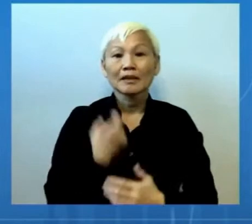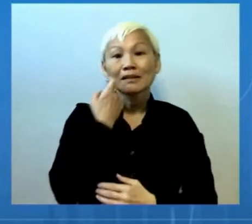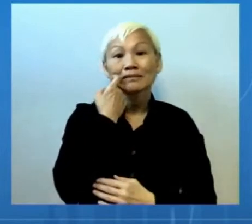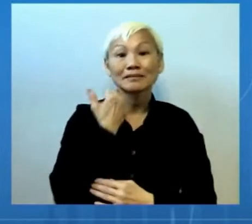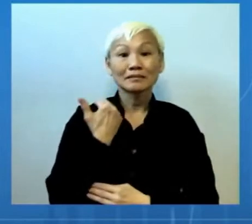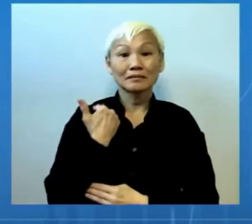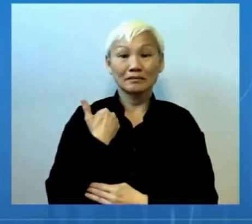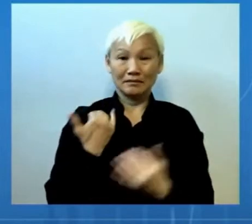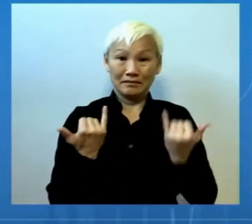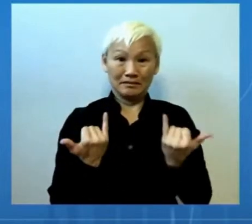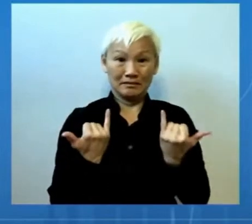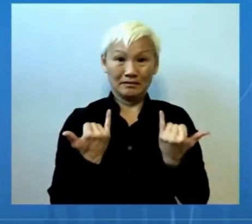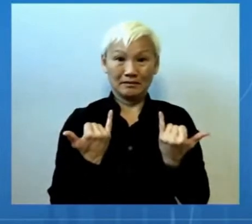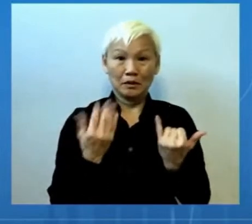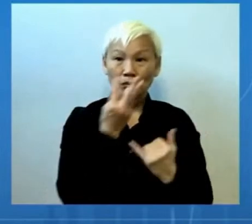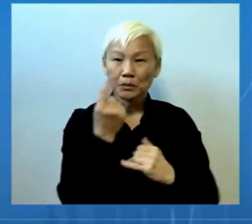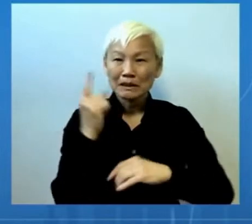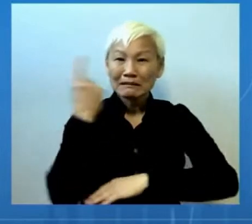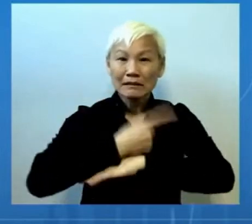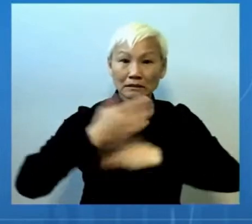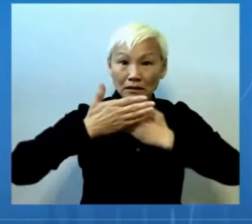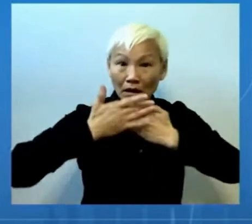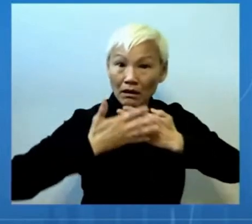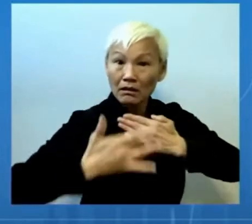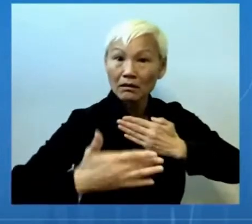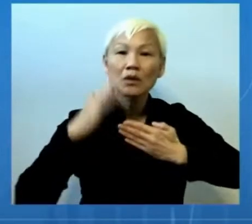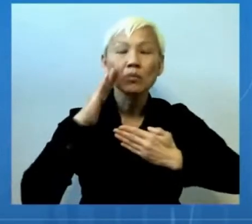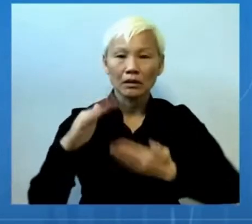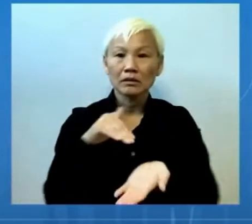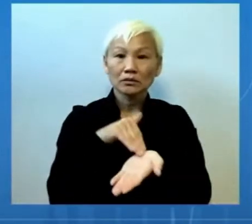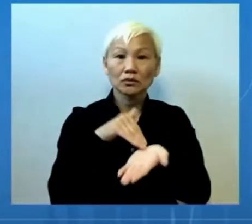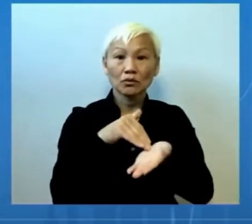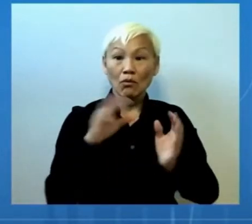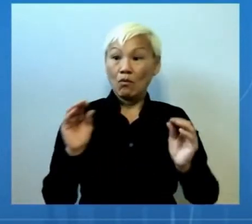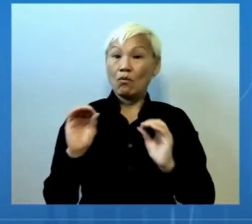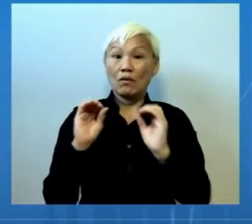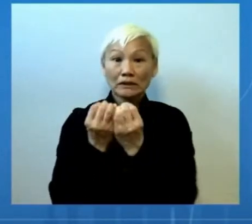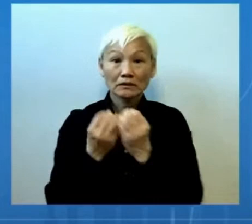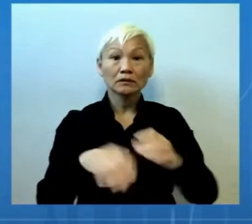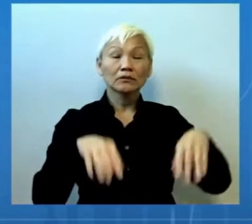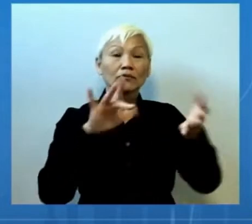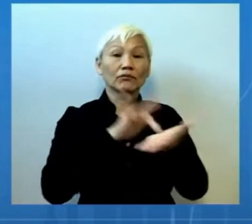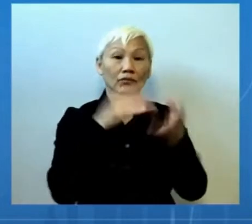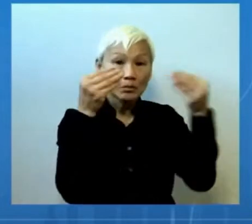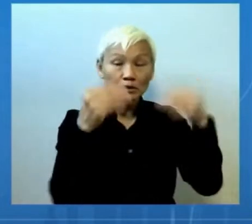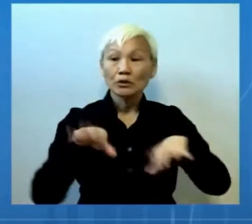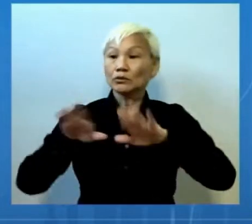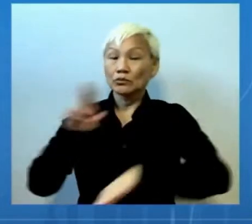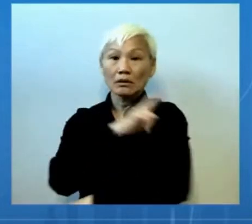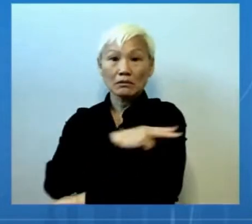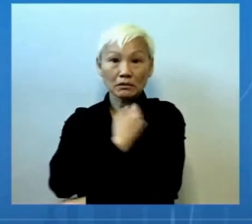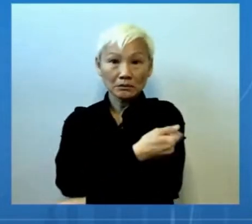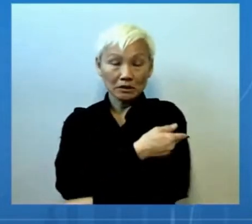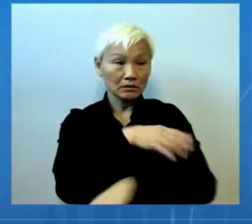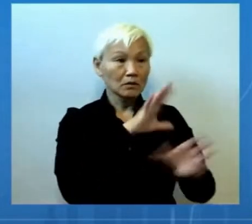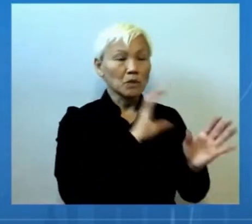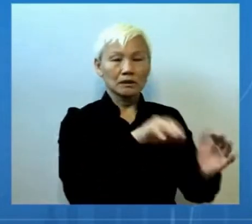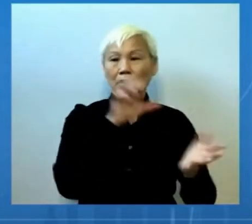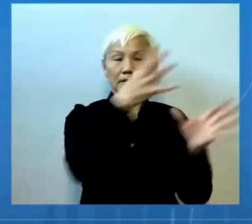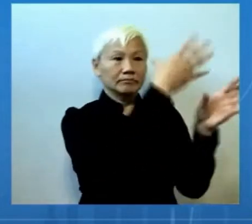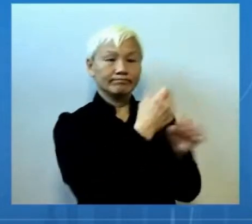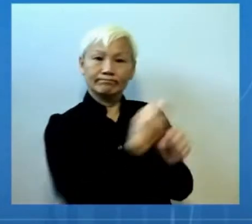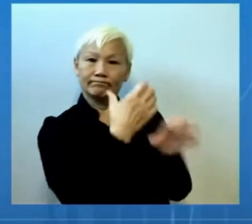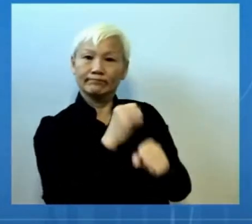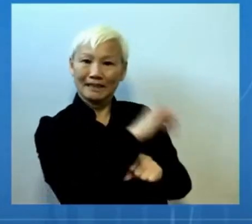local pediatricians and family doctors' offices, pharmacies, children's hospitals, community health centers, rural health clinics, and